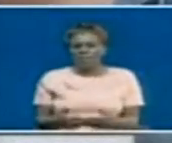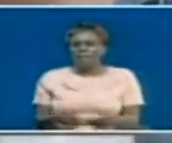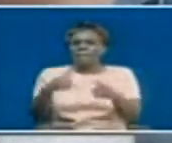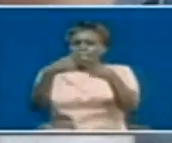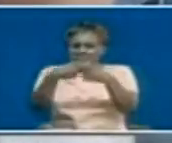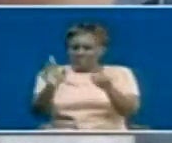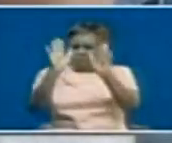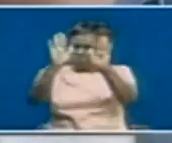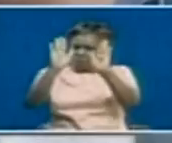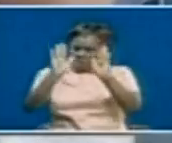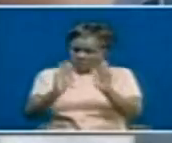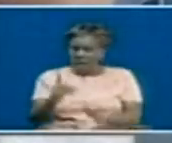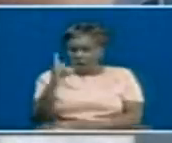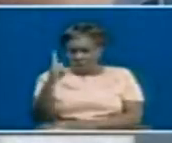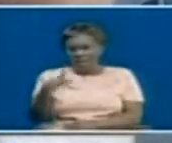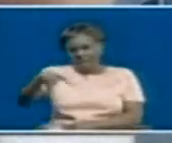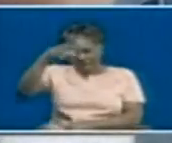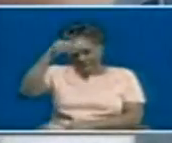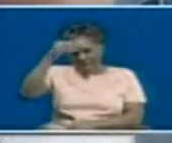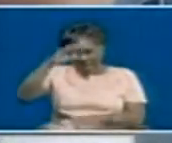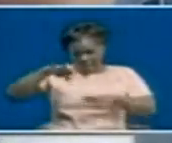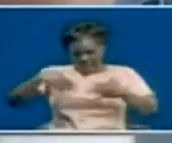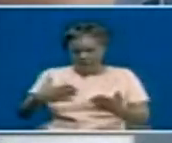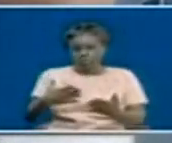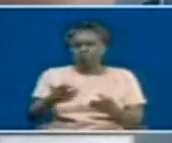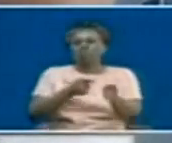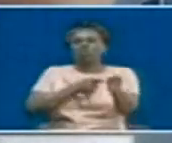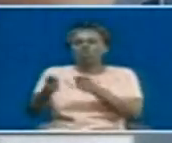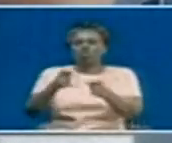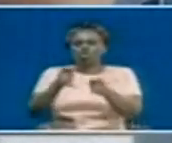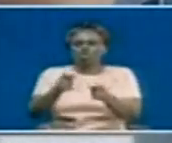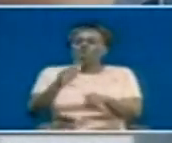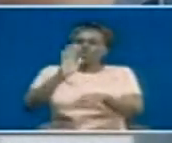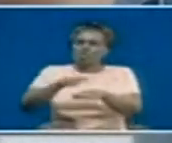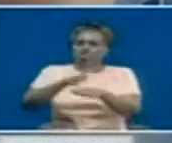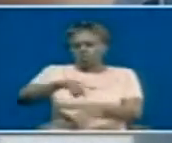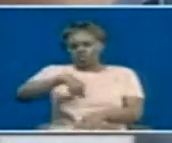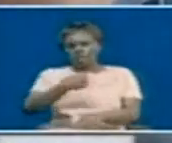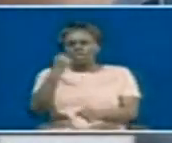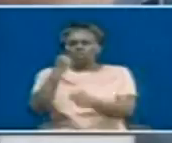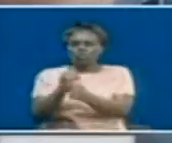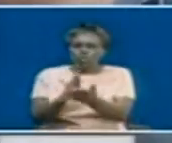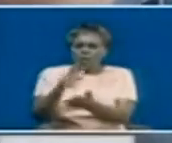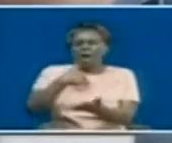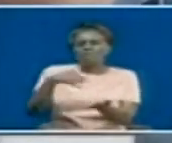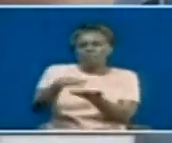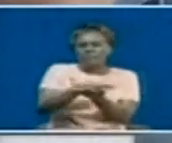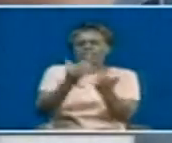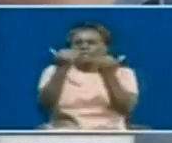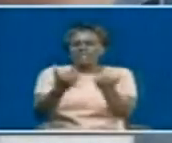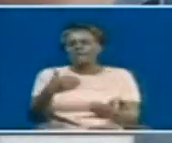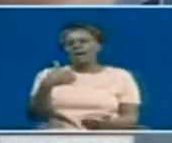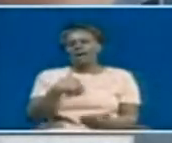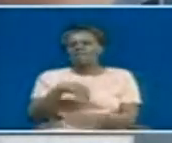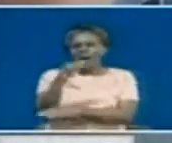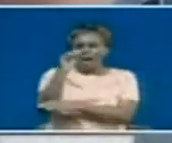however, important that one learns how to cope with postpartum depression. Be good to yourself. Make sure your own basic needs are met.